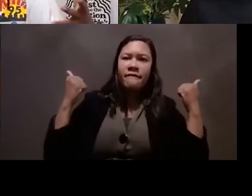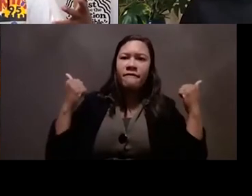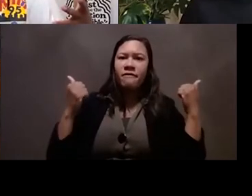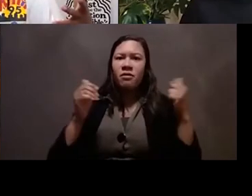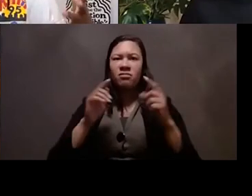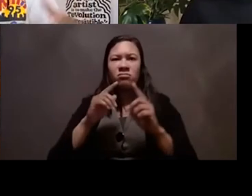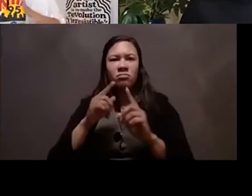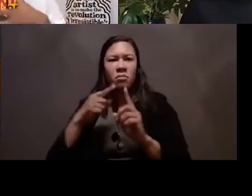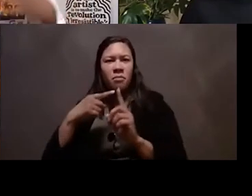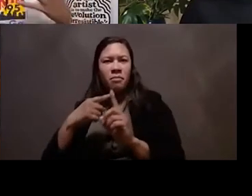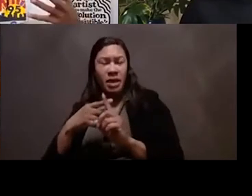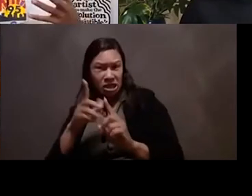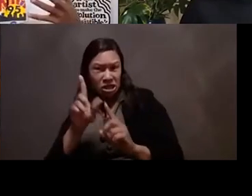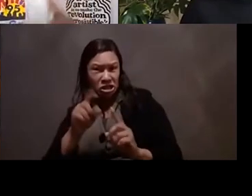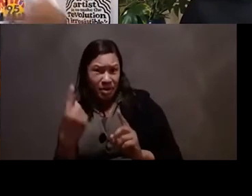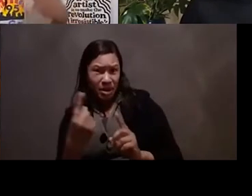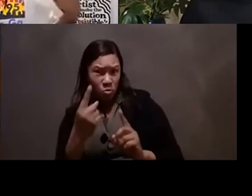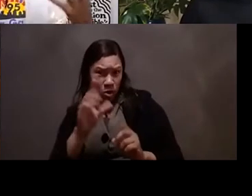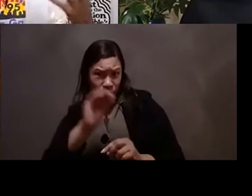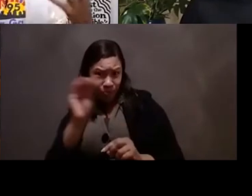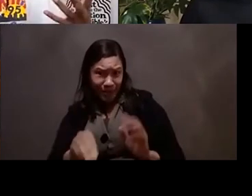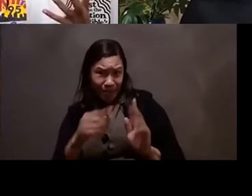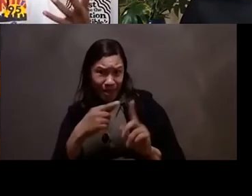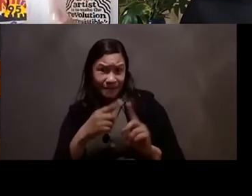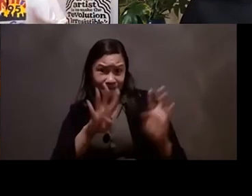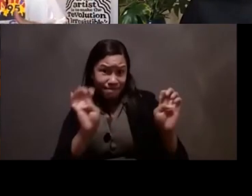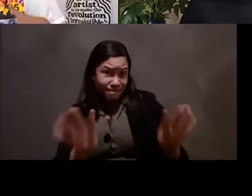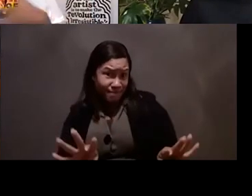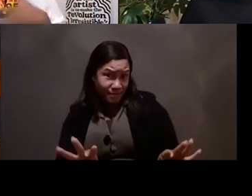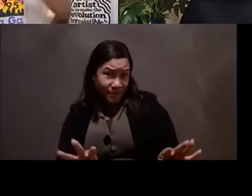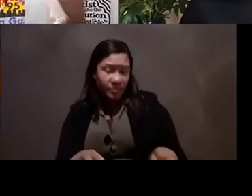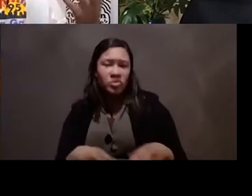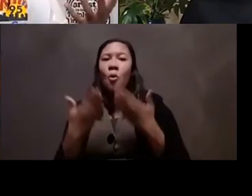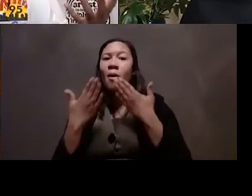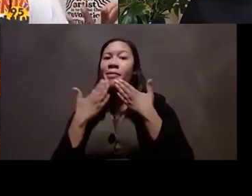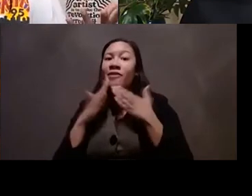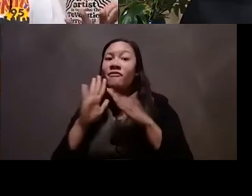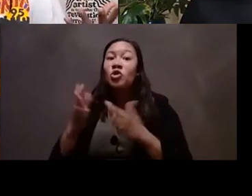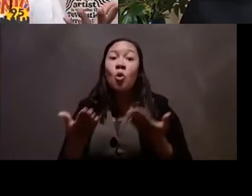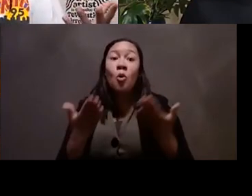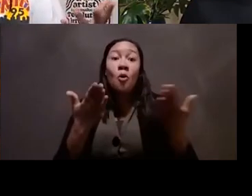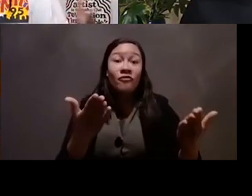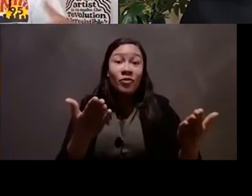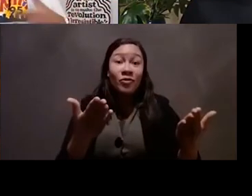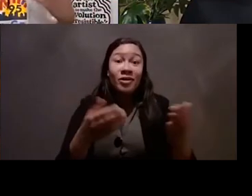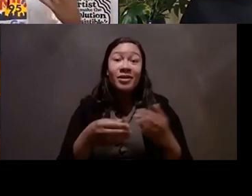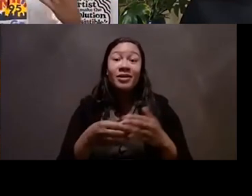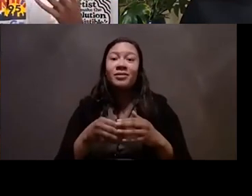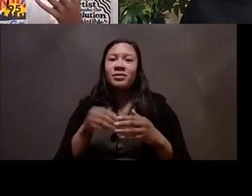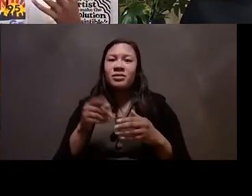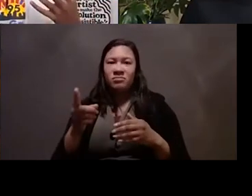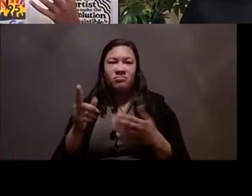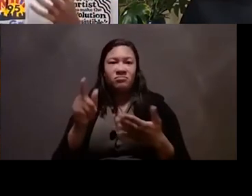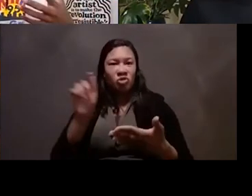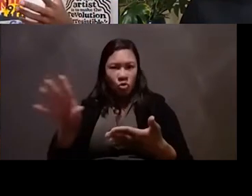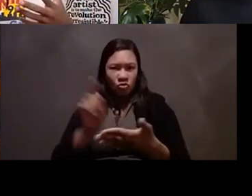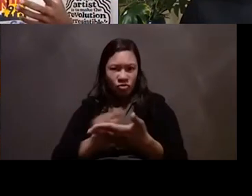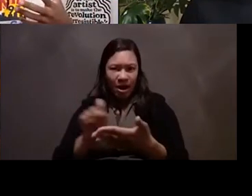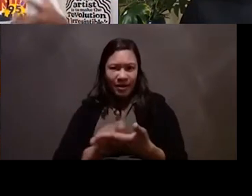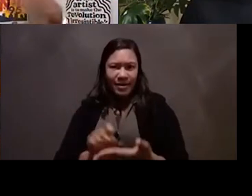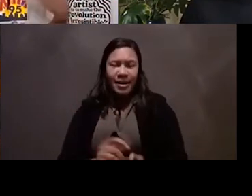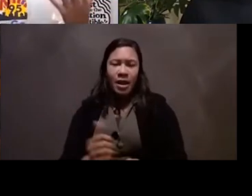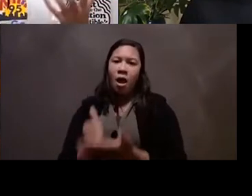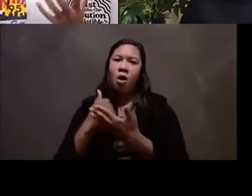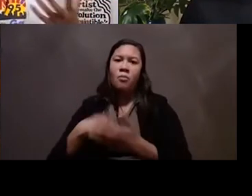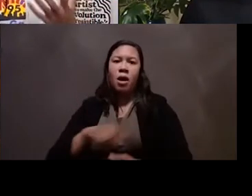for this offering in its many iterations and its many shapes and forms, because I think it really does help us